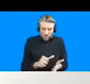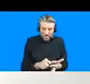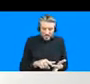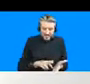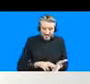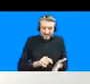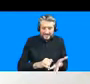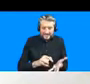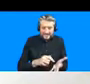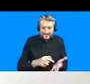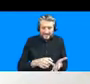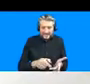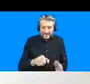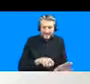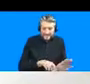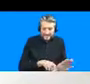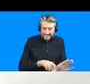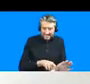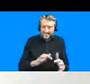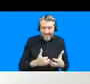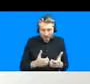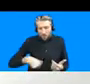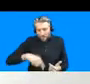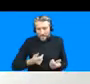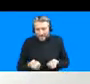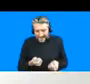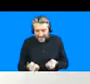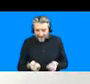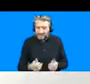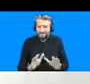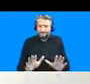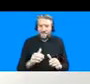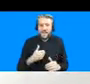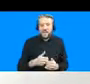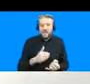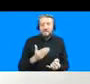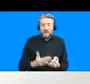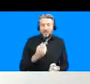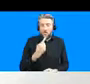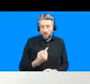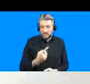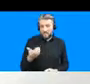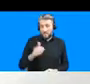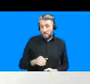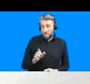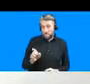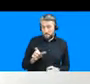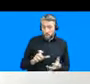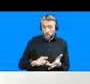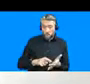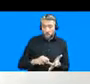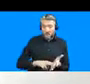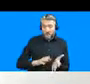environments that's important but i just wanted to end by pointing out um colin mcfarland's new work on the